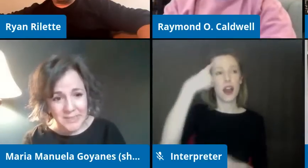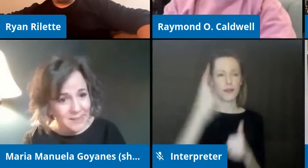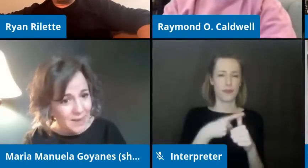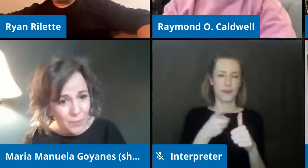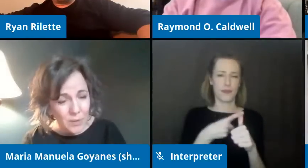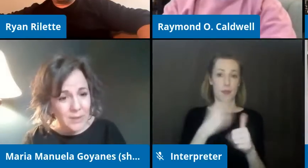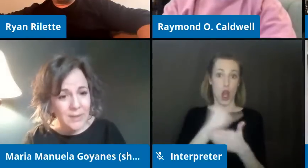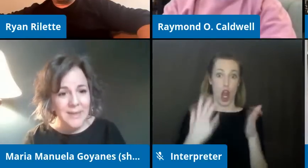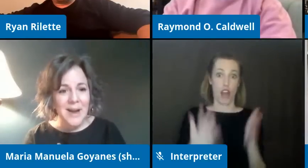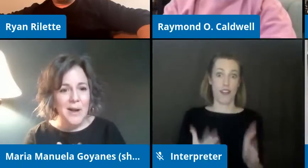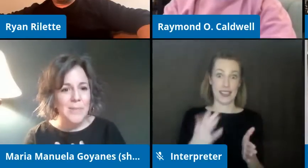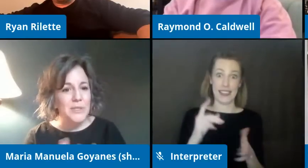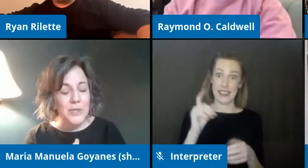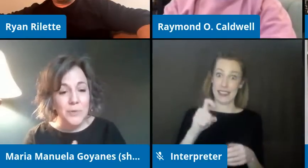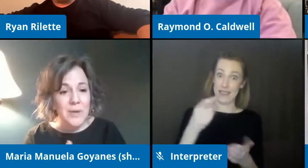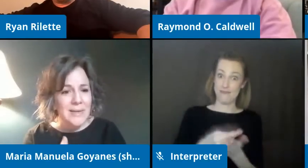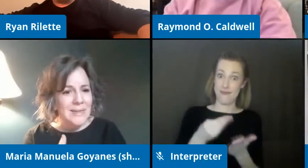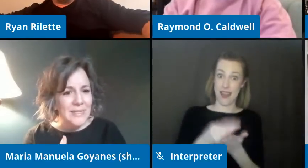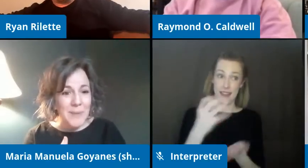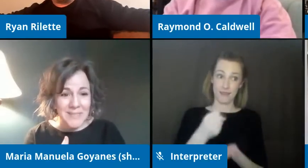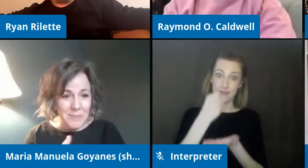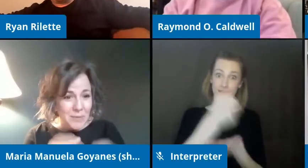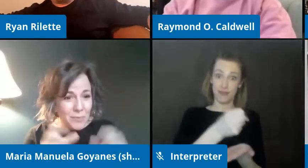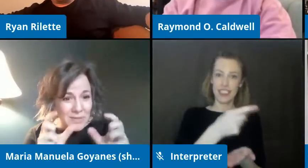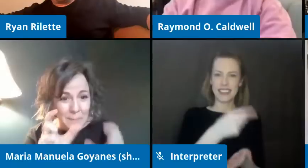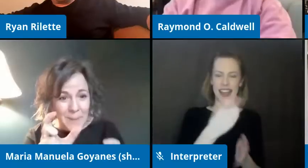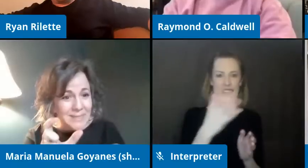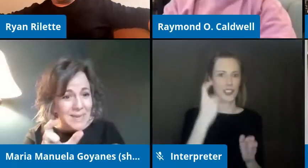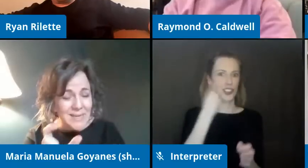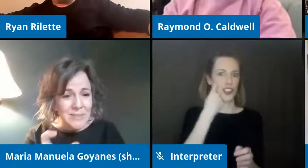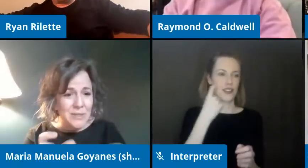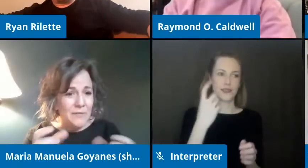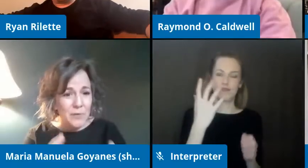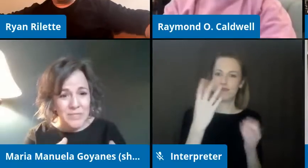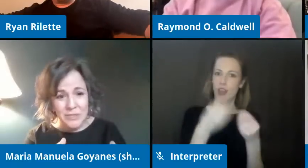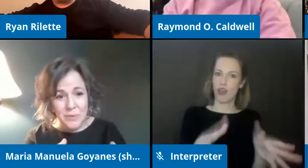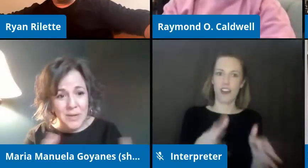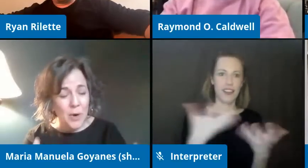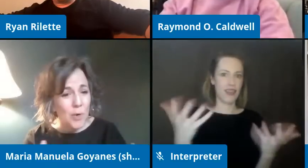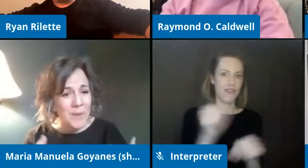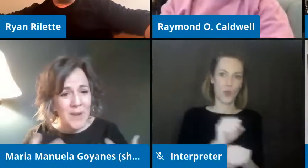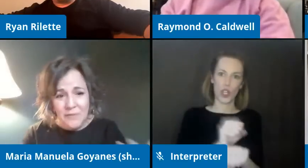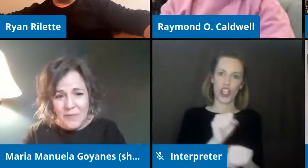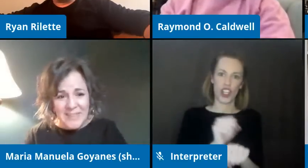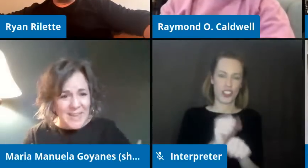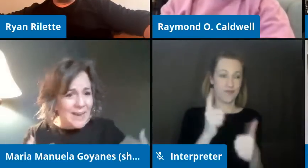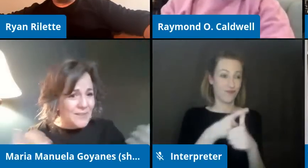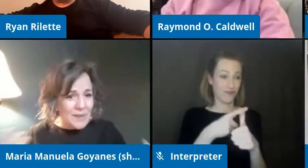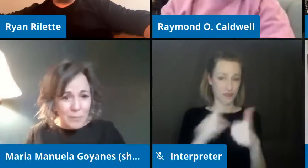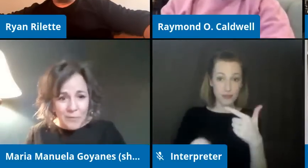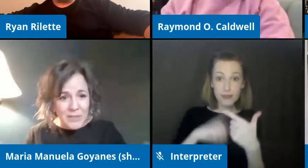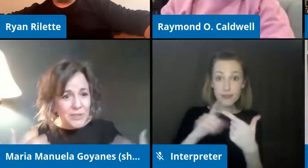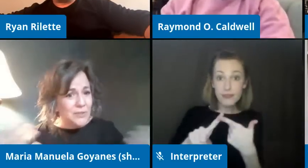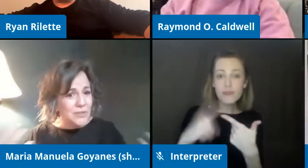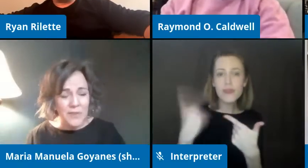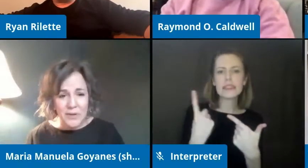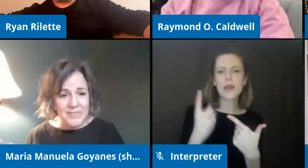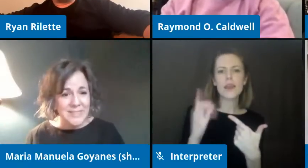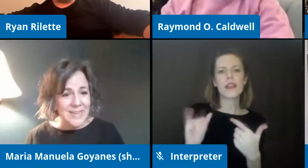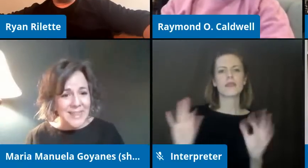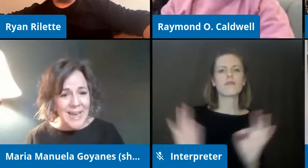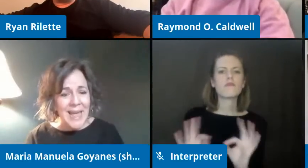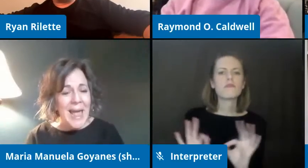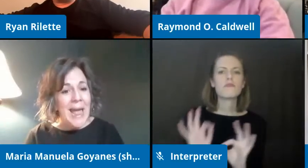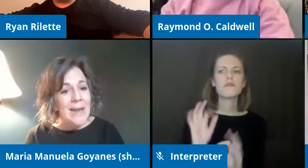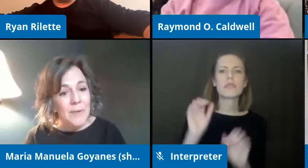they just lost a lot of work. Two, let's make something really bite-sized so that folks can do it at home and not feel like they have to have professionals or